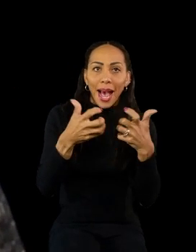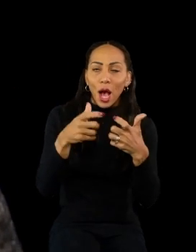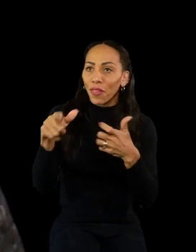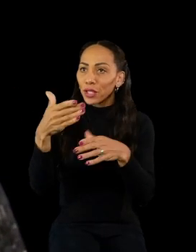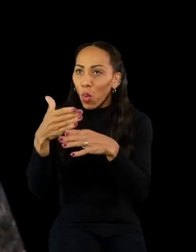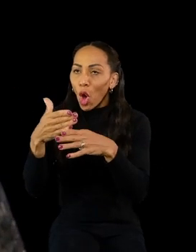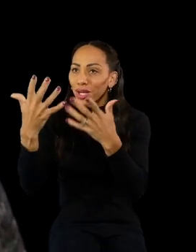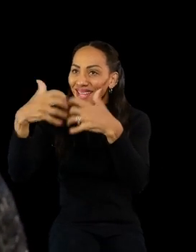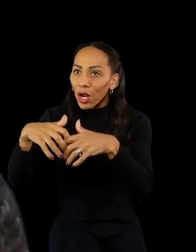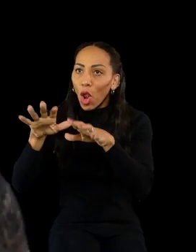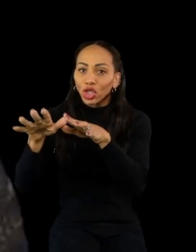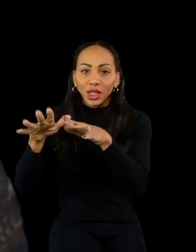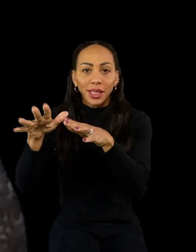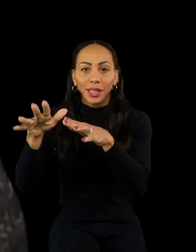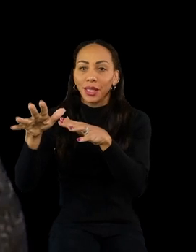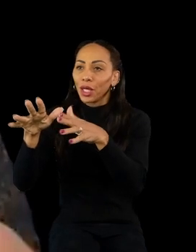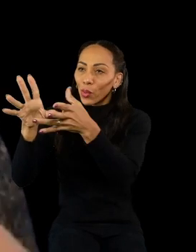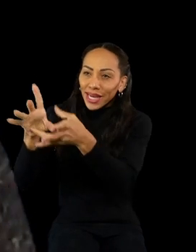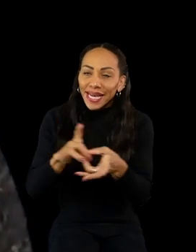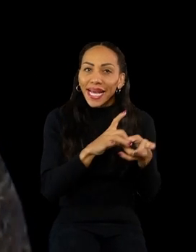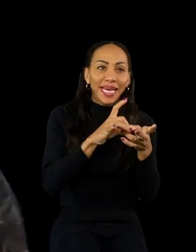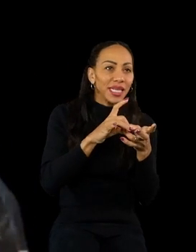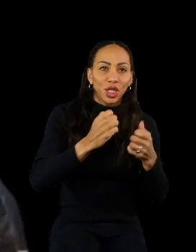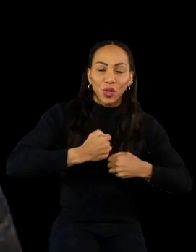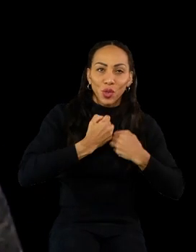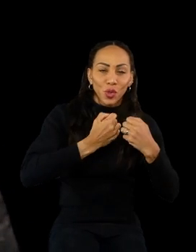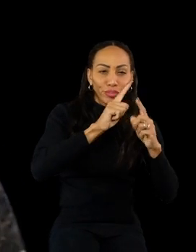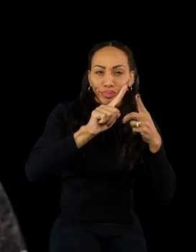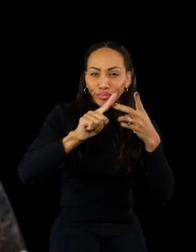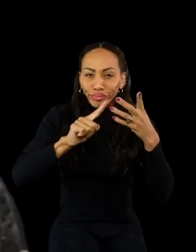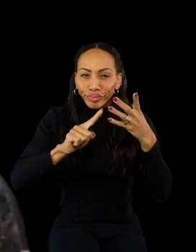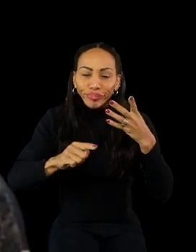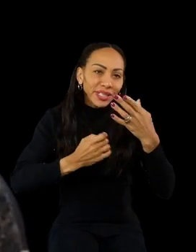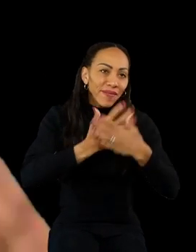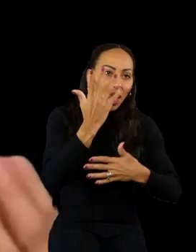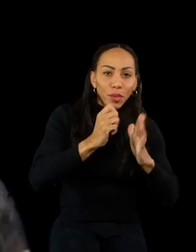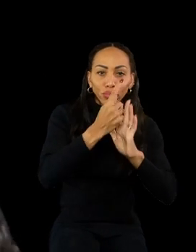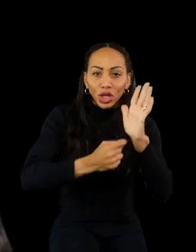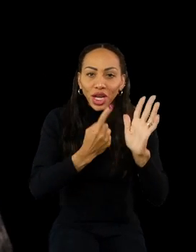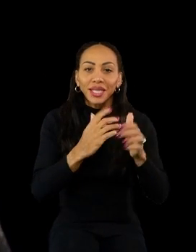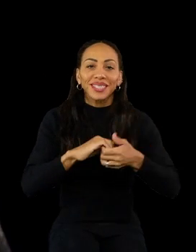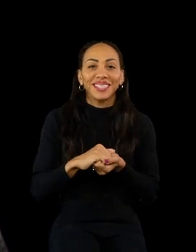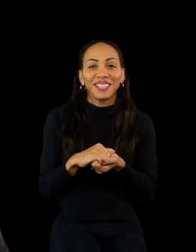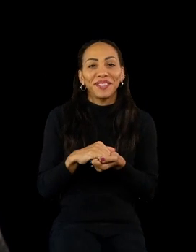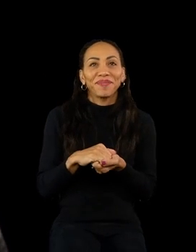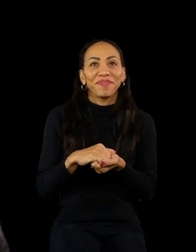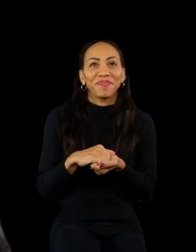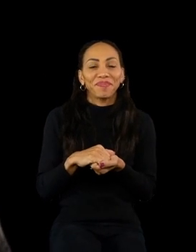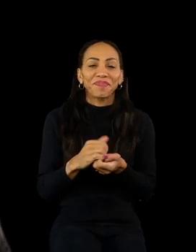are weaving it into a number of development projects here at